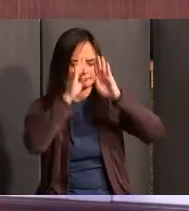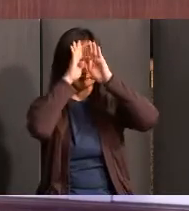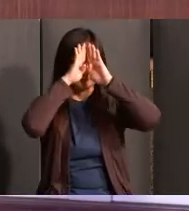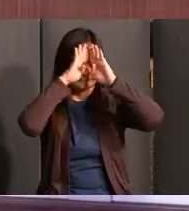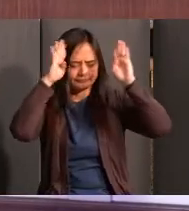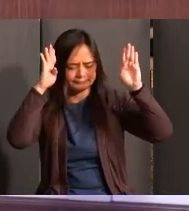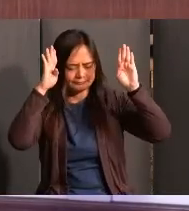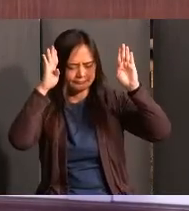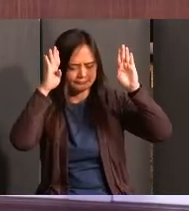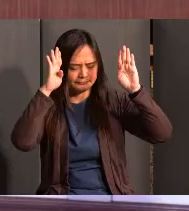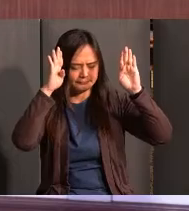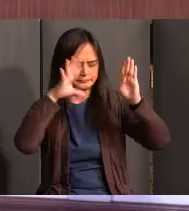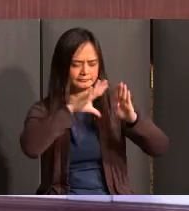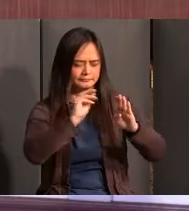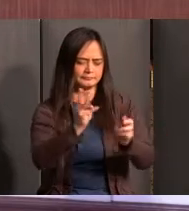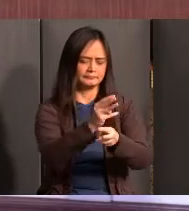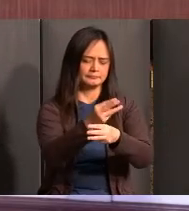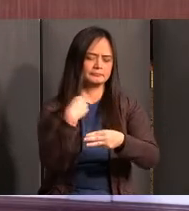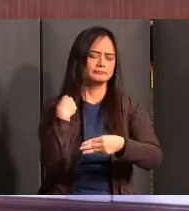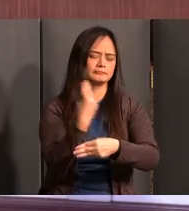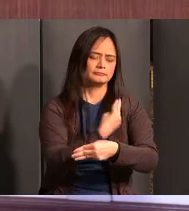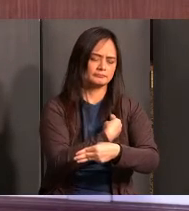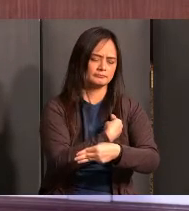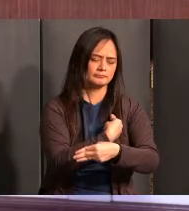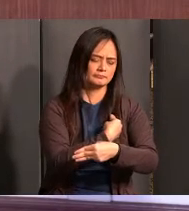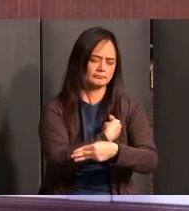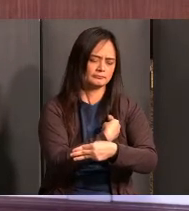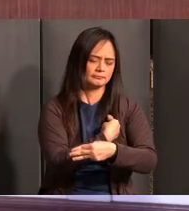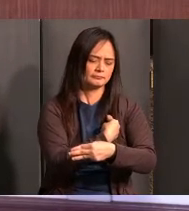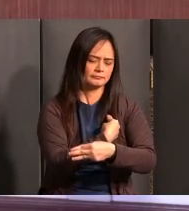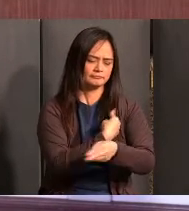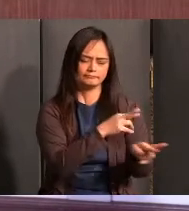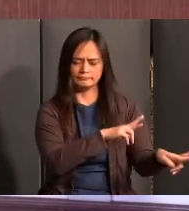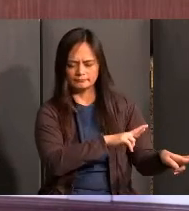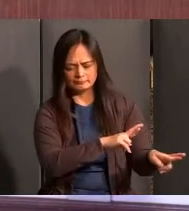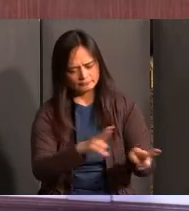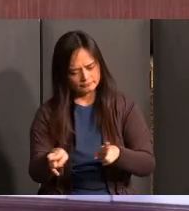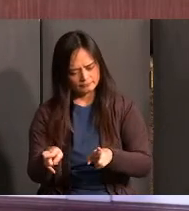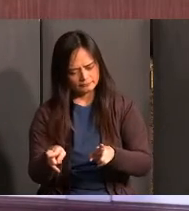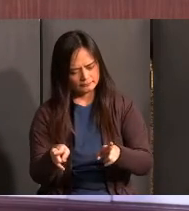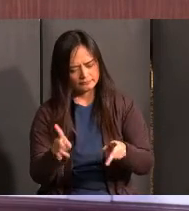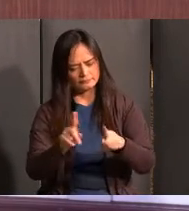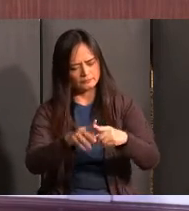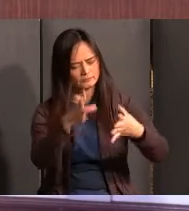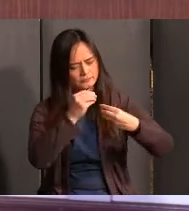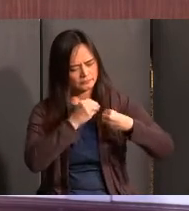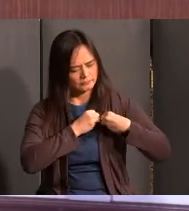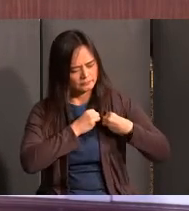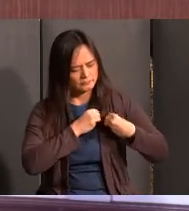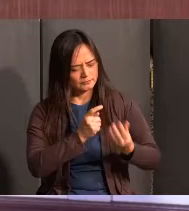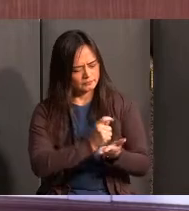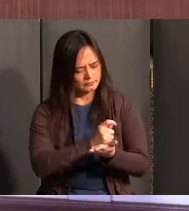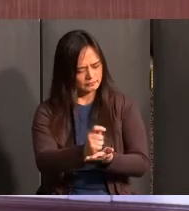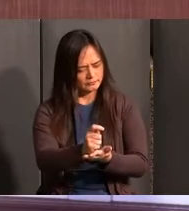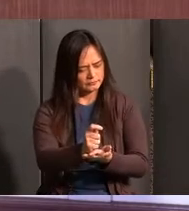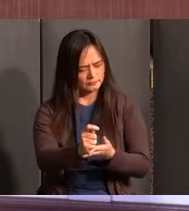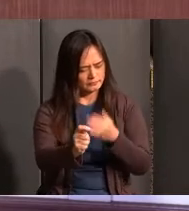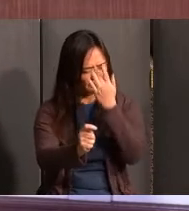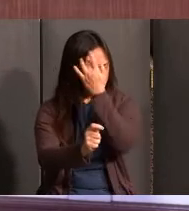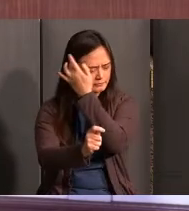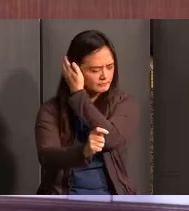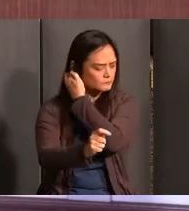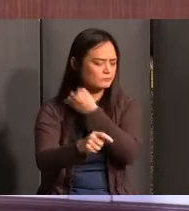our minds, and make us, Lord, just to be ready to receive your truth like a